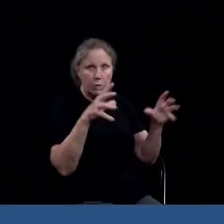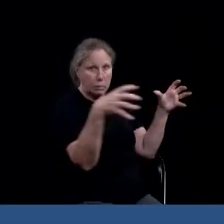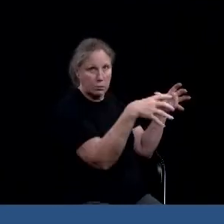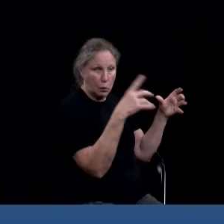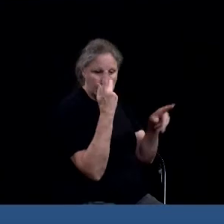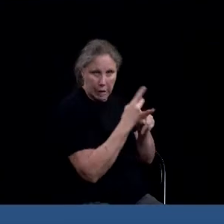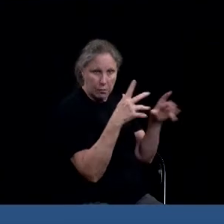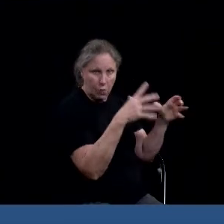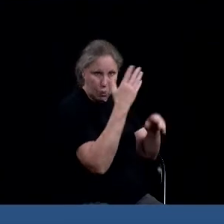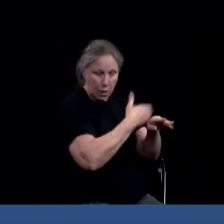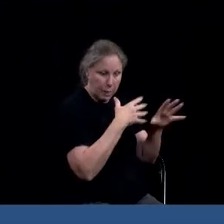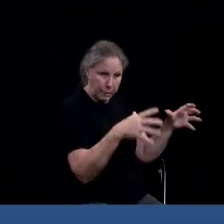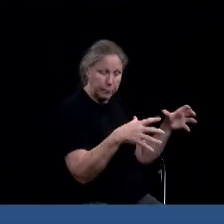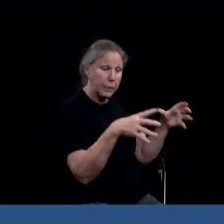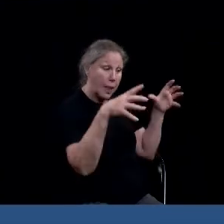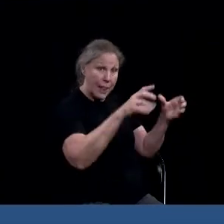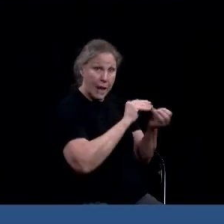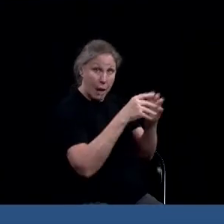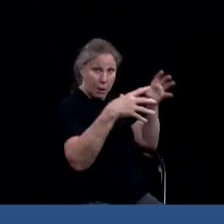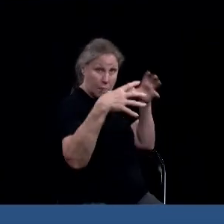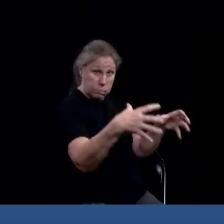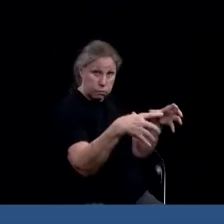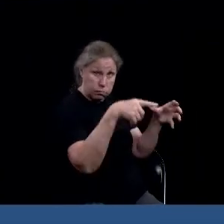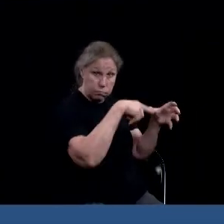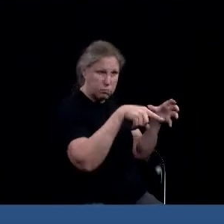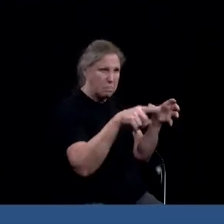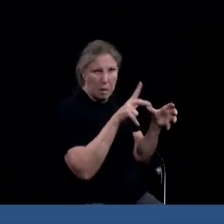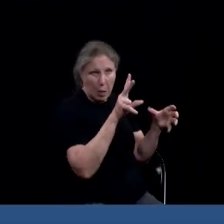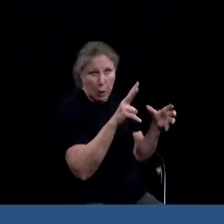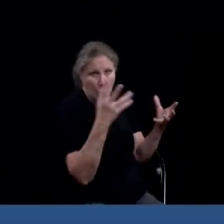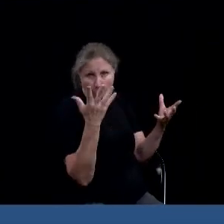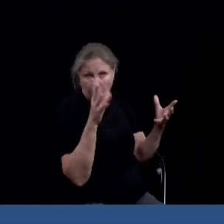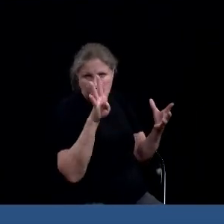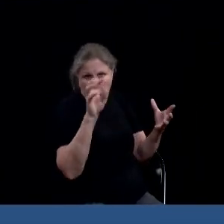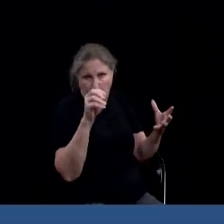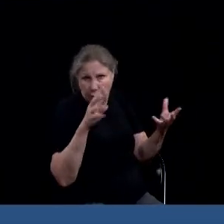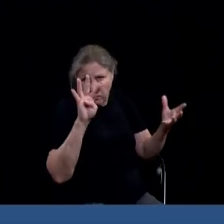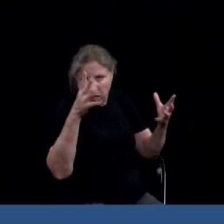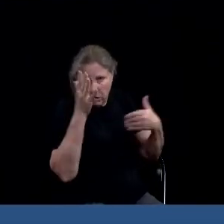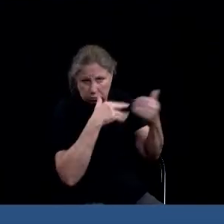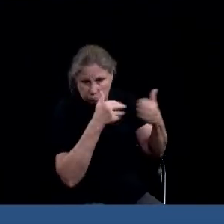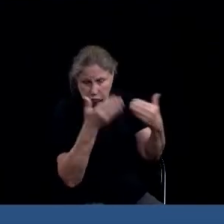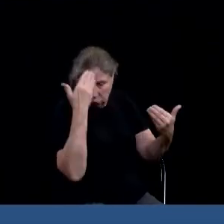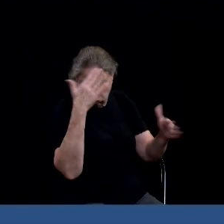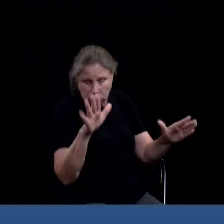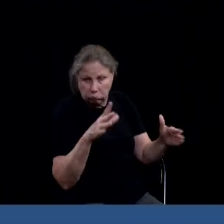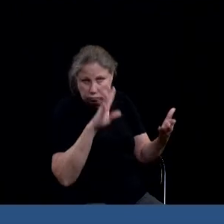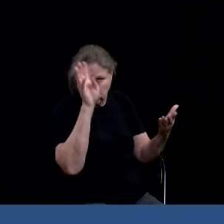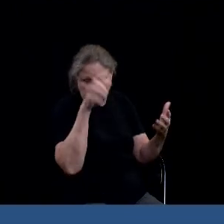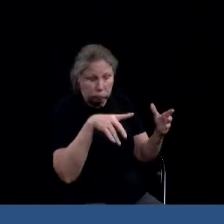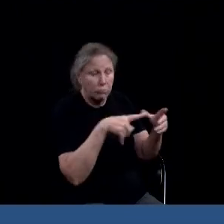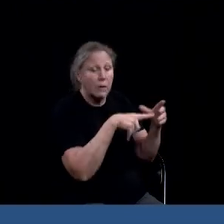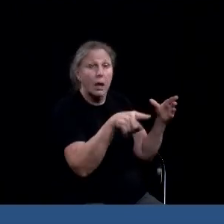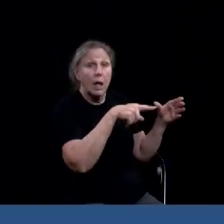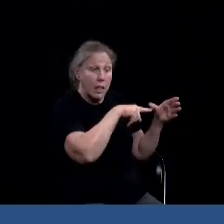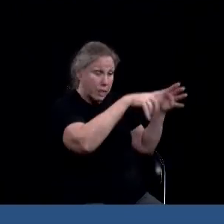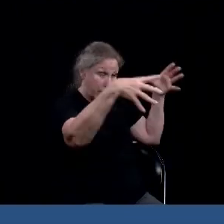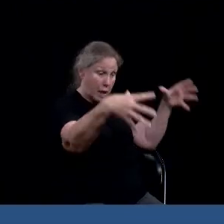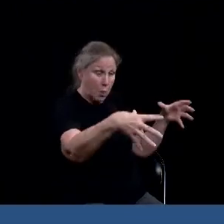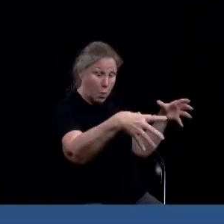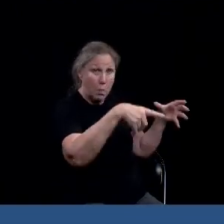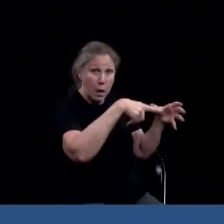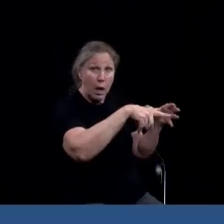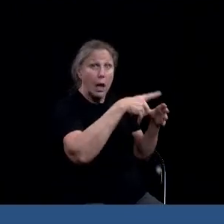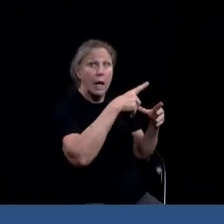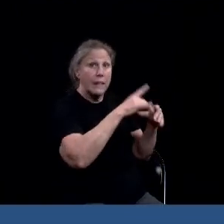be it 32 or 40 or 45 units between now and then when you start that are vacant, to basically work